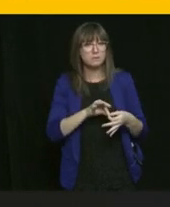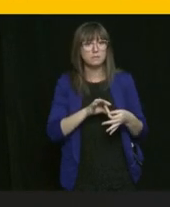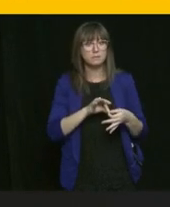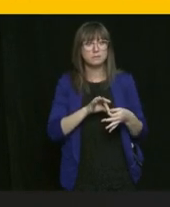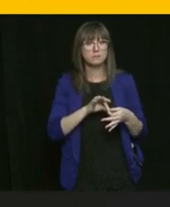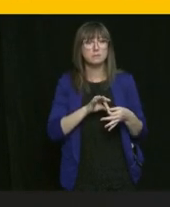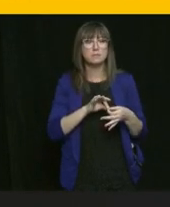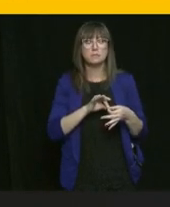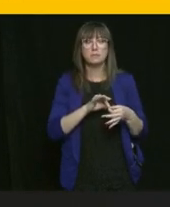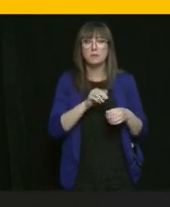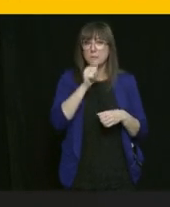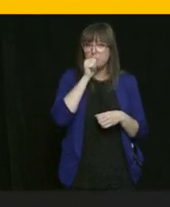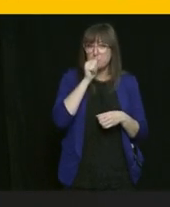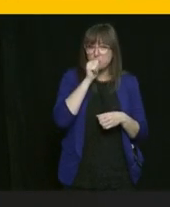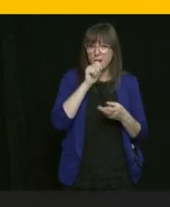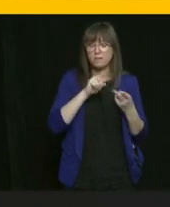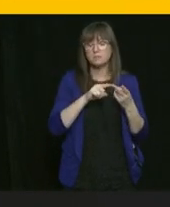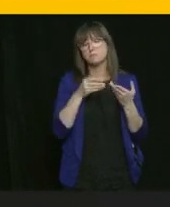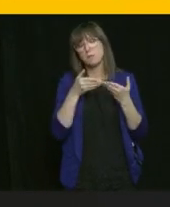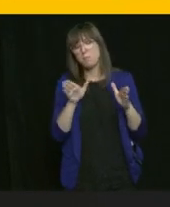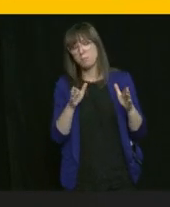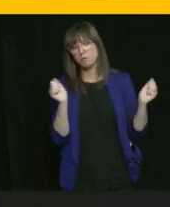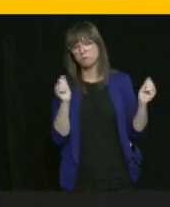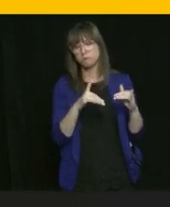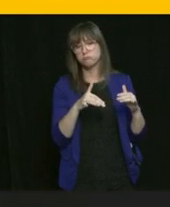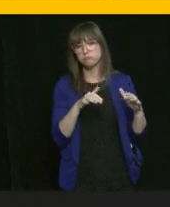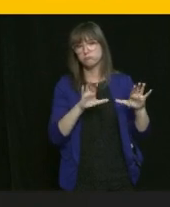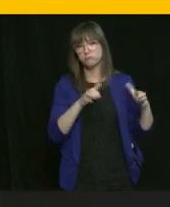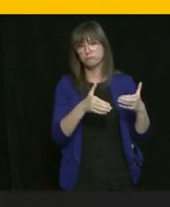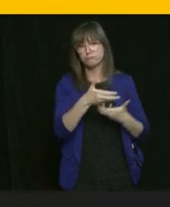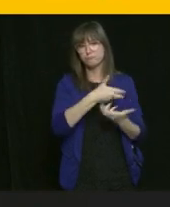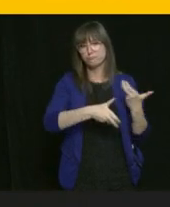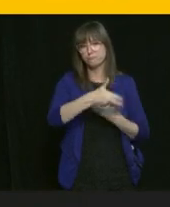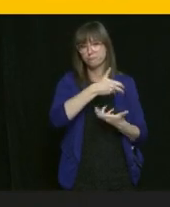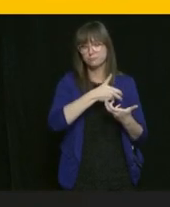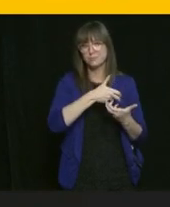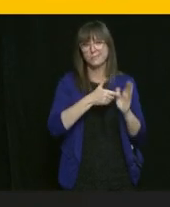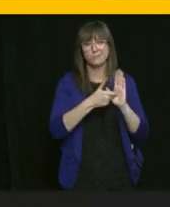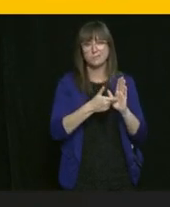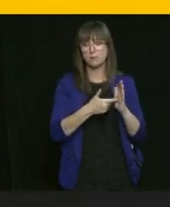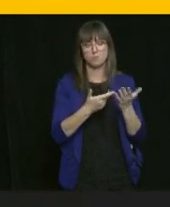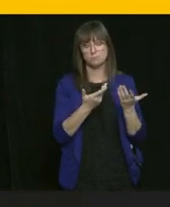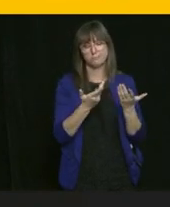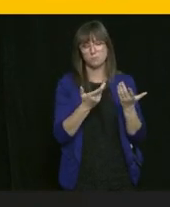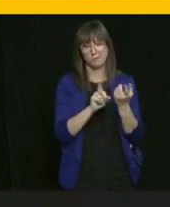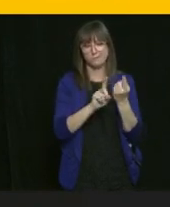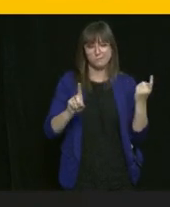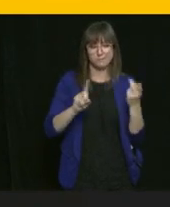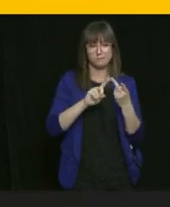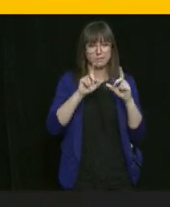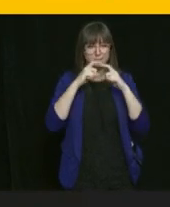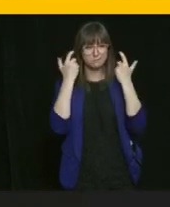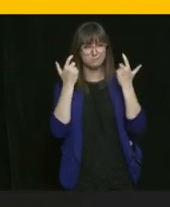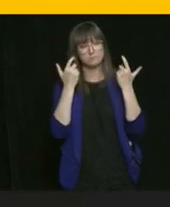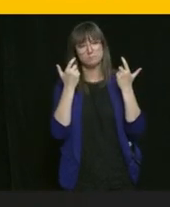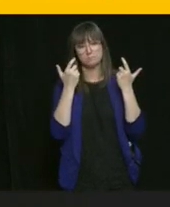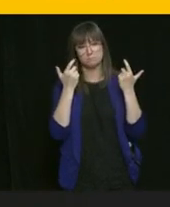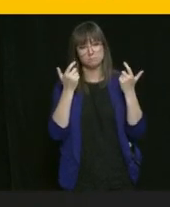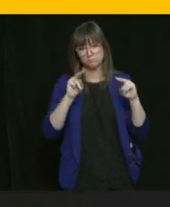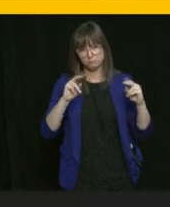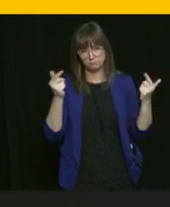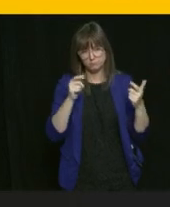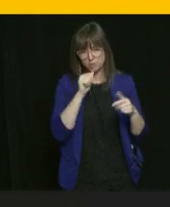To private and public gatherings where measures like physical distancing and mask wearing were not respected. For